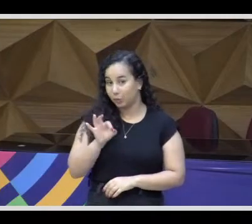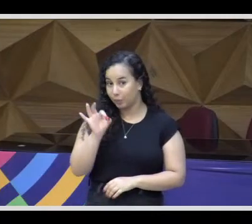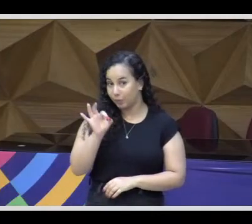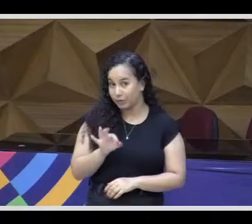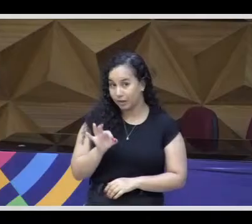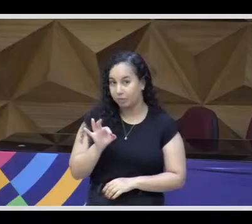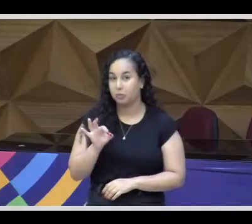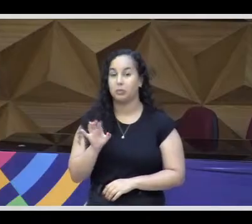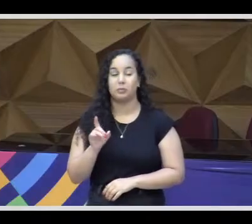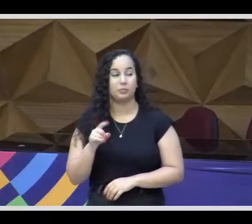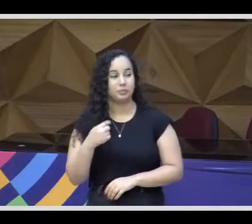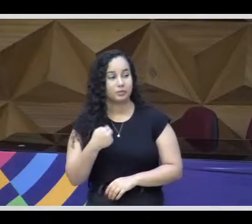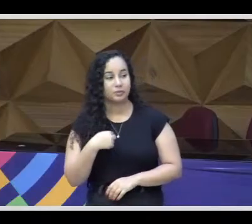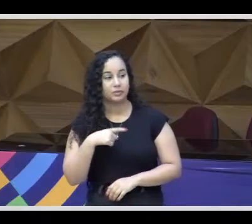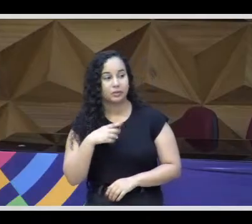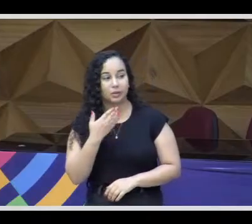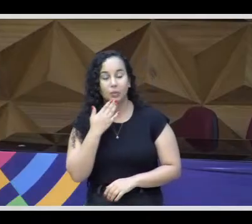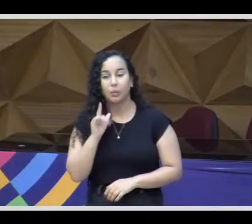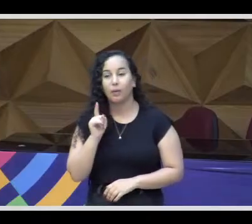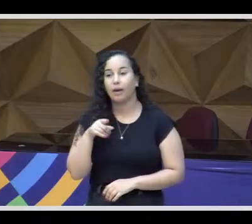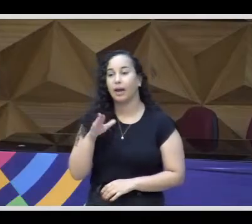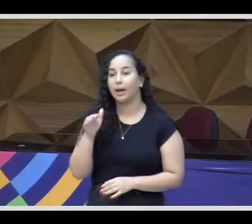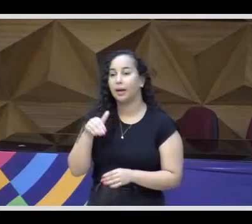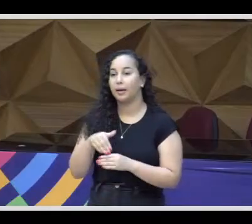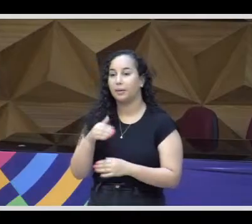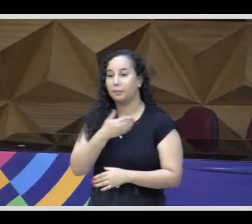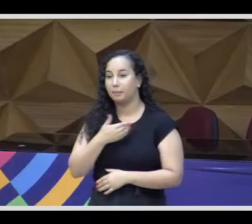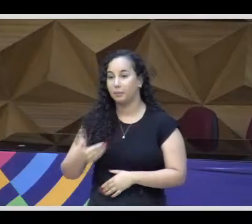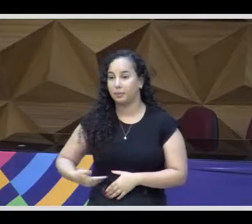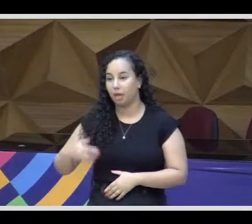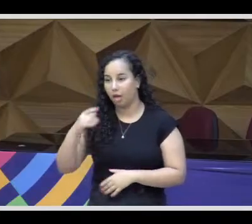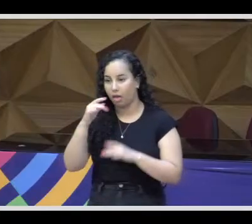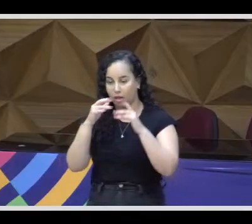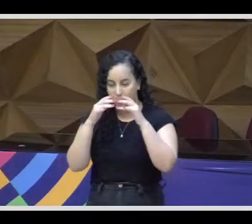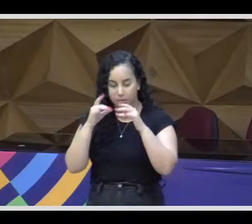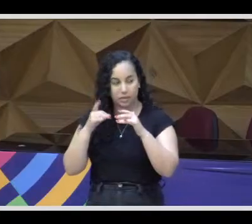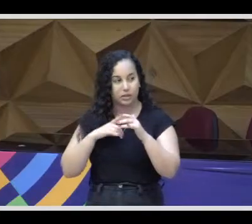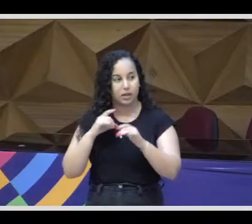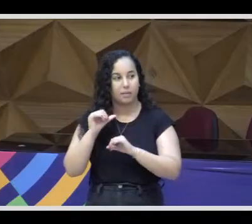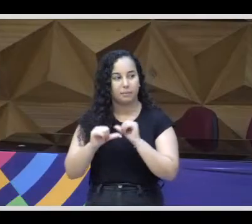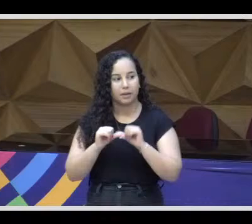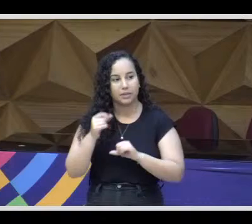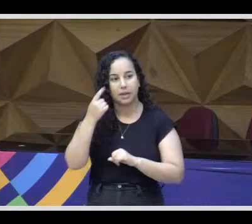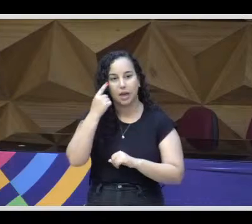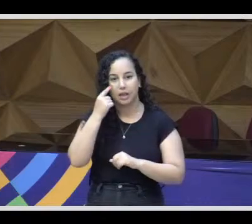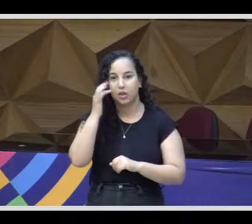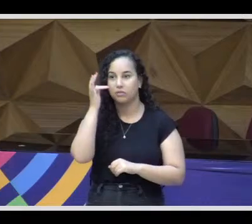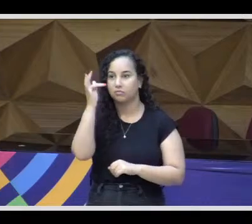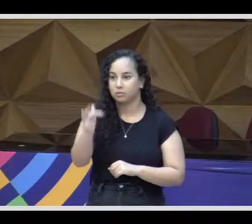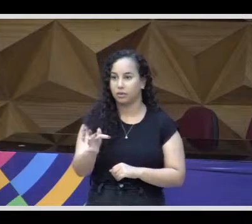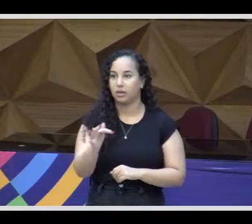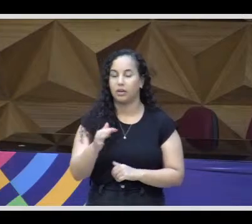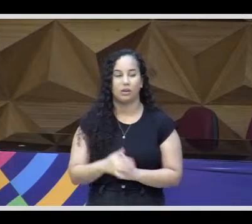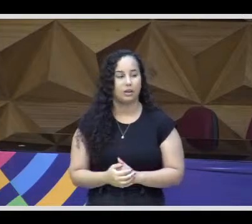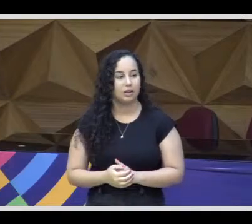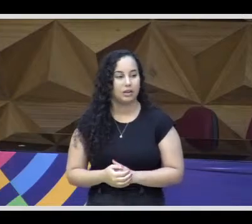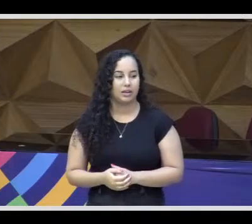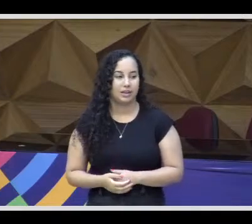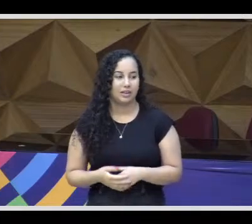right now who are willing to change their minds thinking of the next election. The rest of the